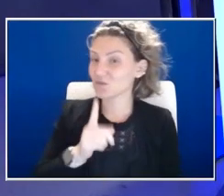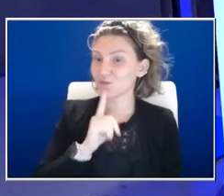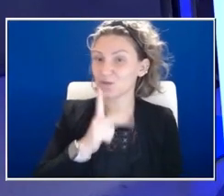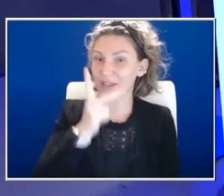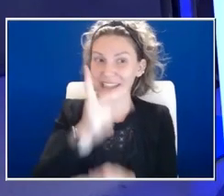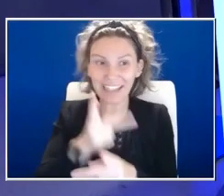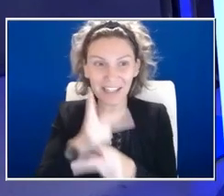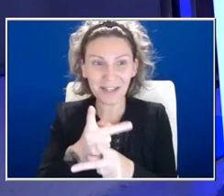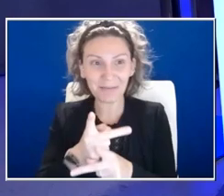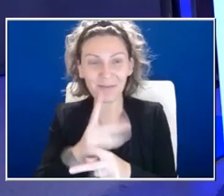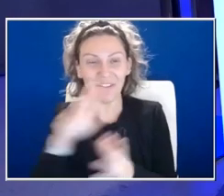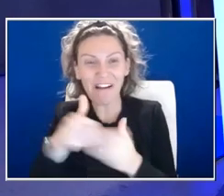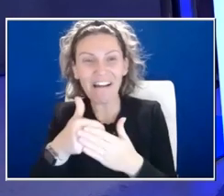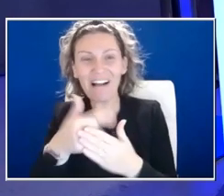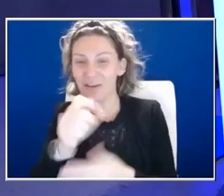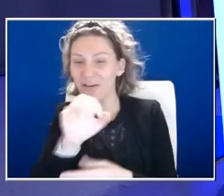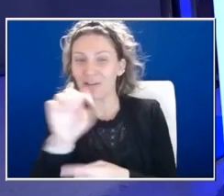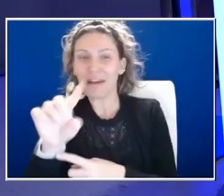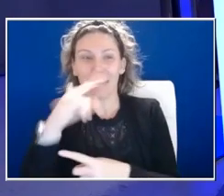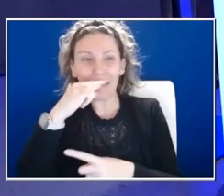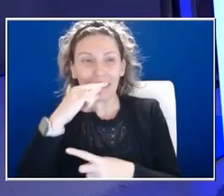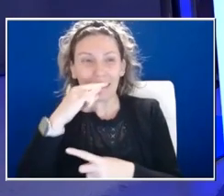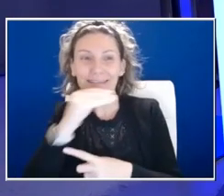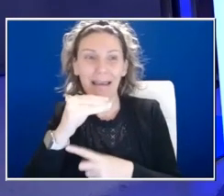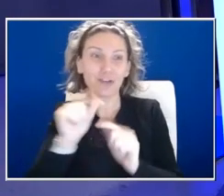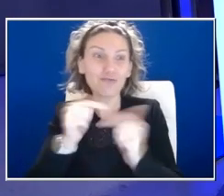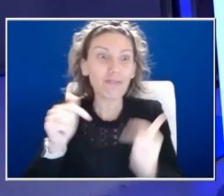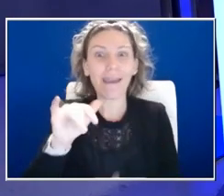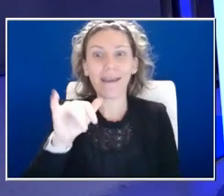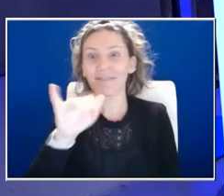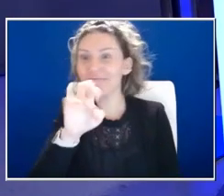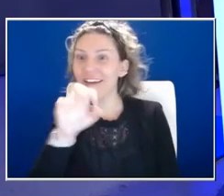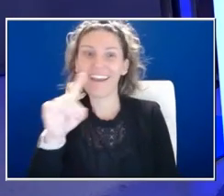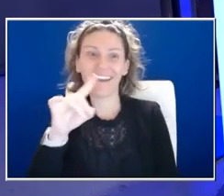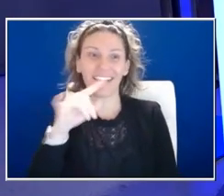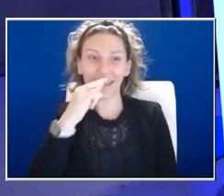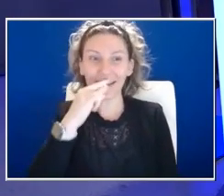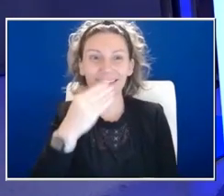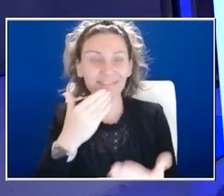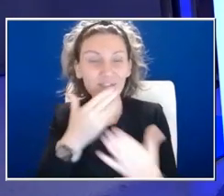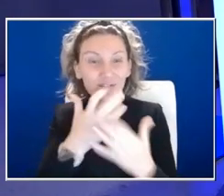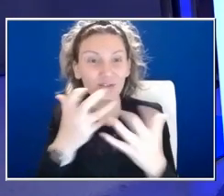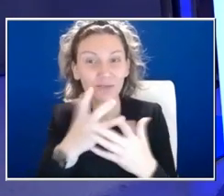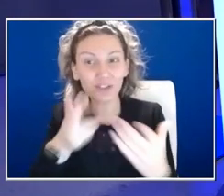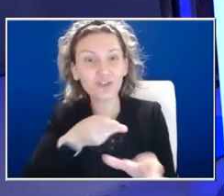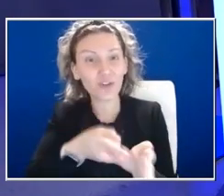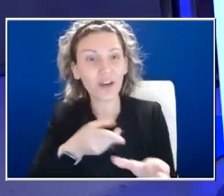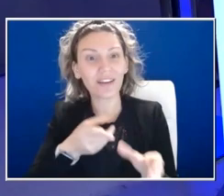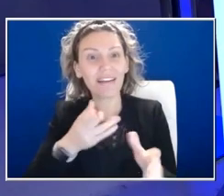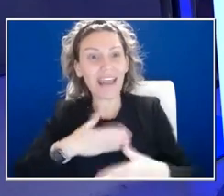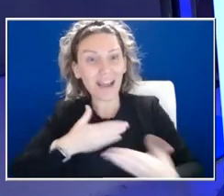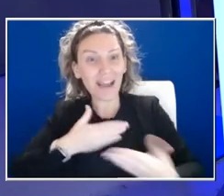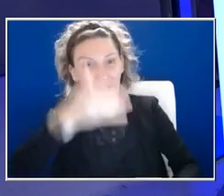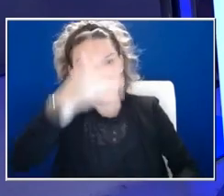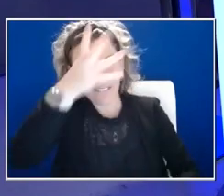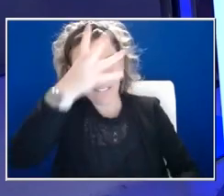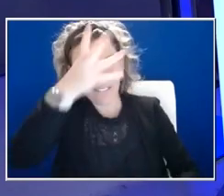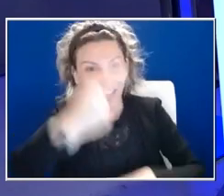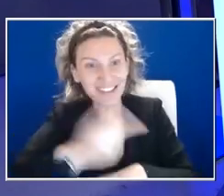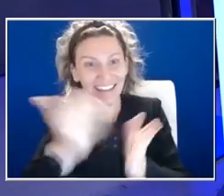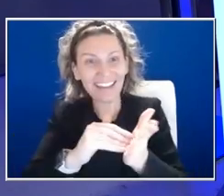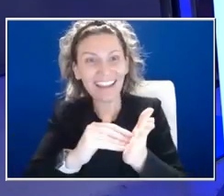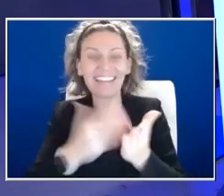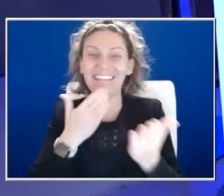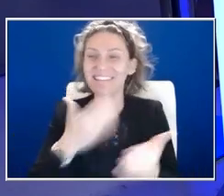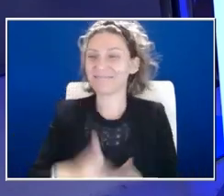and grandkids, great-grandkids, all the things. Thank you so much for being with us. Thank you. Happy Father's Day. Thank you. Weekend. Appreciate Happy Father's it. Day. Thank you. Thank you. Have a